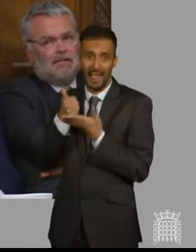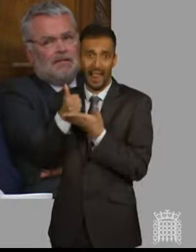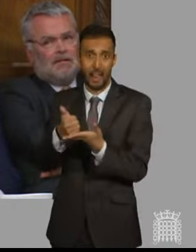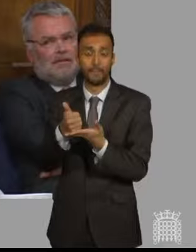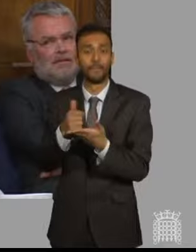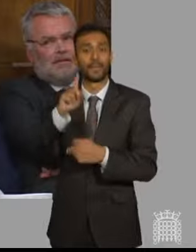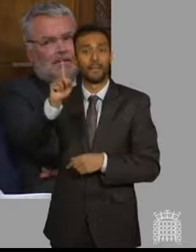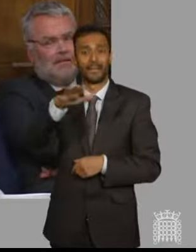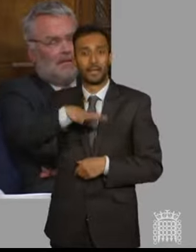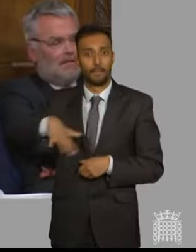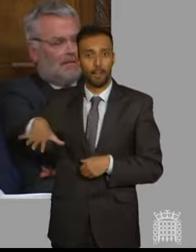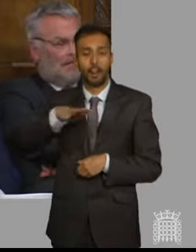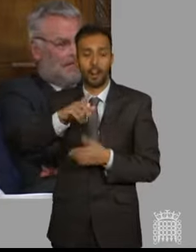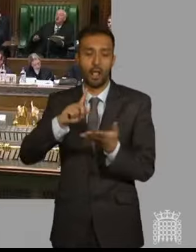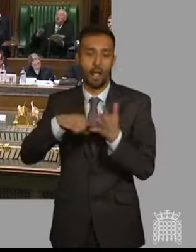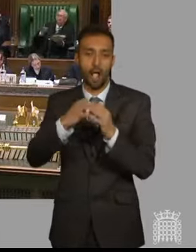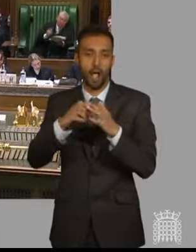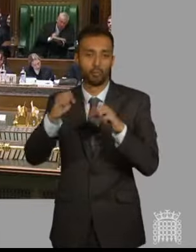where his diary allows?